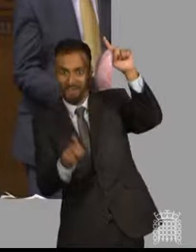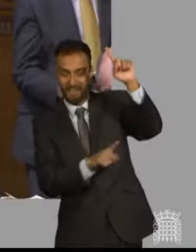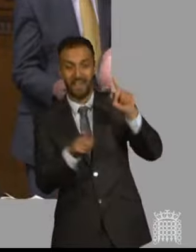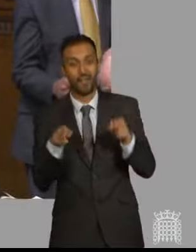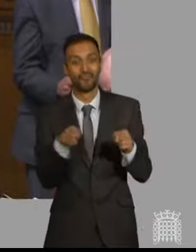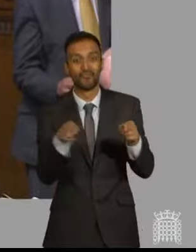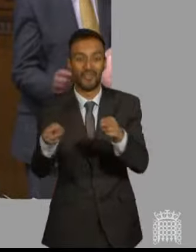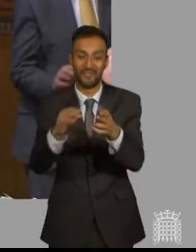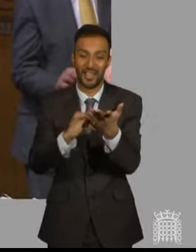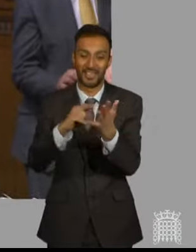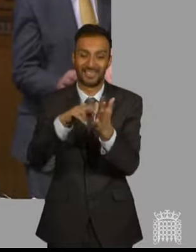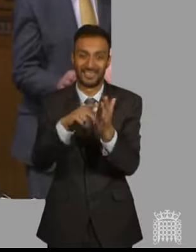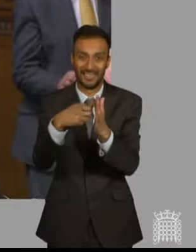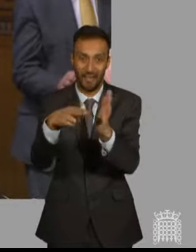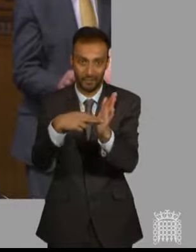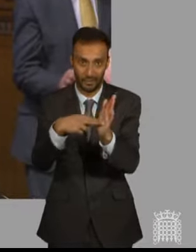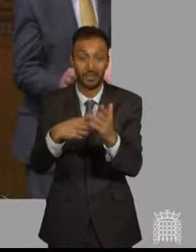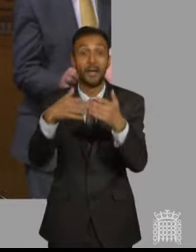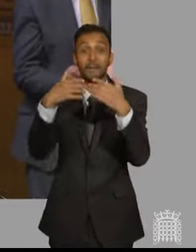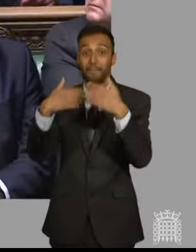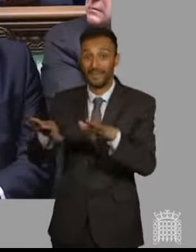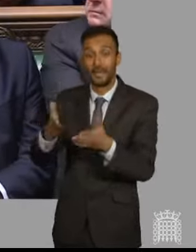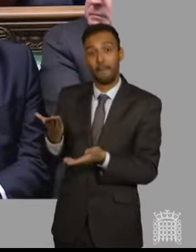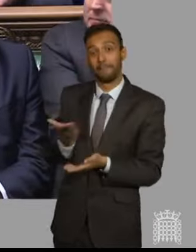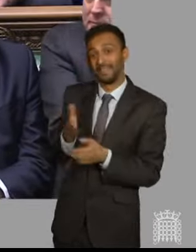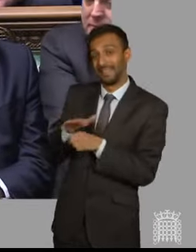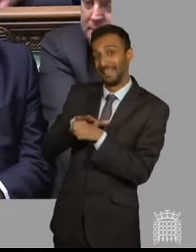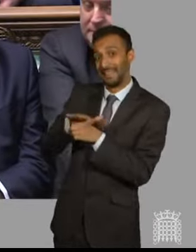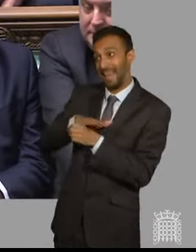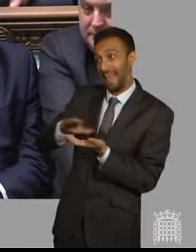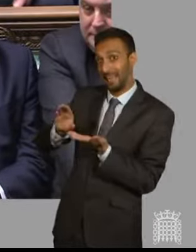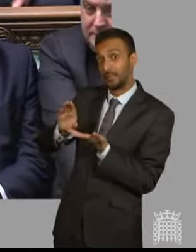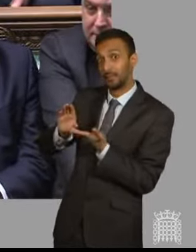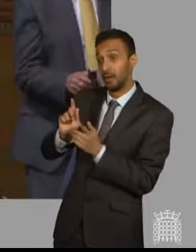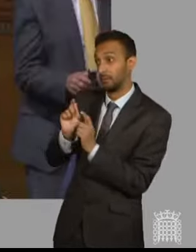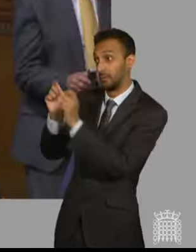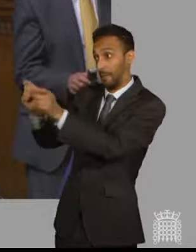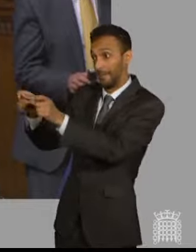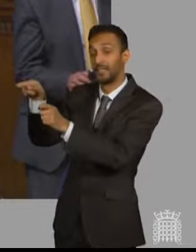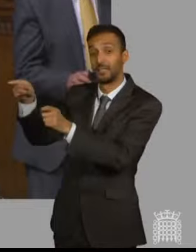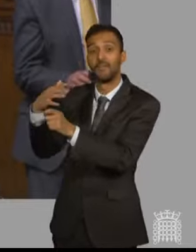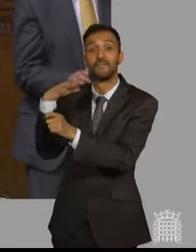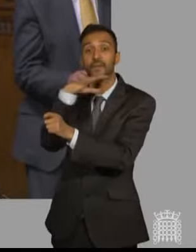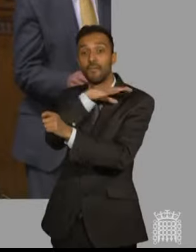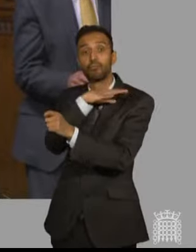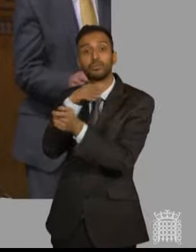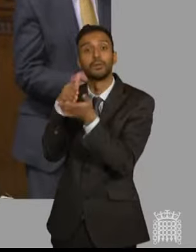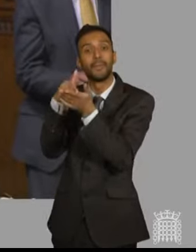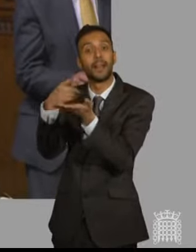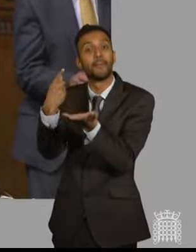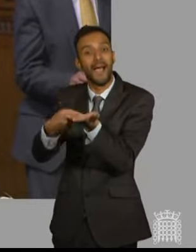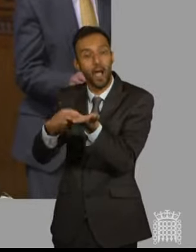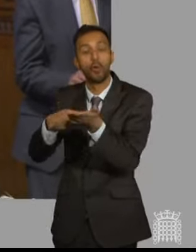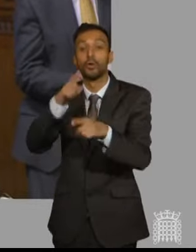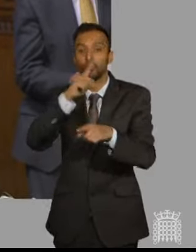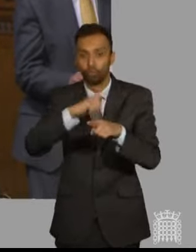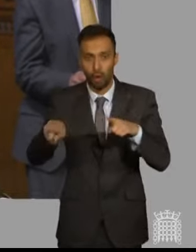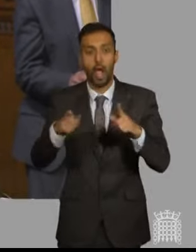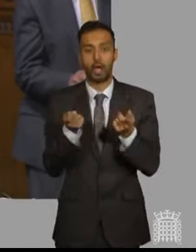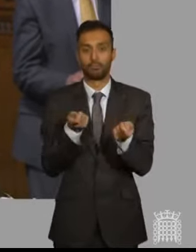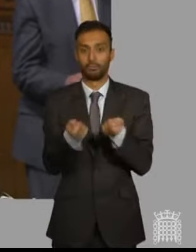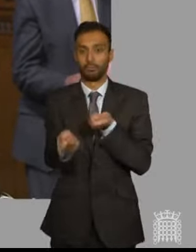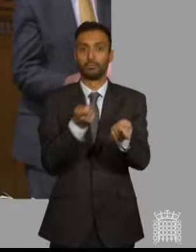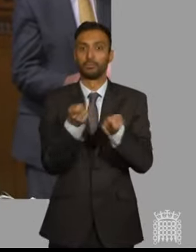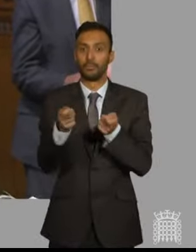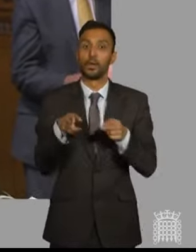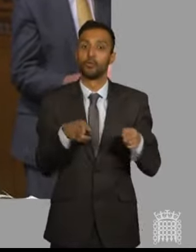to finally tame the River Severn, and I know that his officials are currently looking at those proposals. To tame the